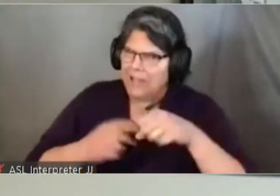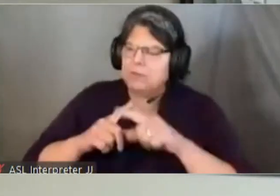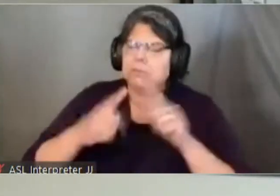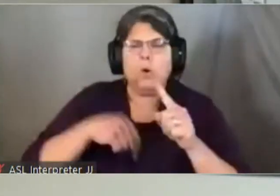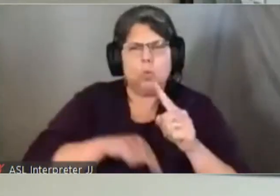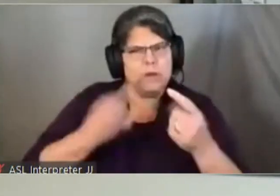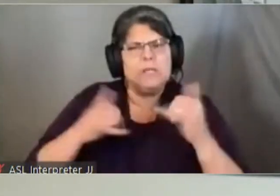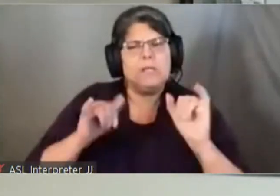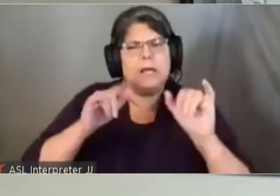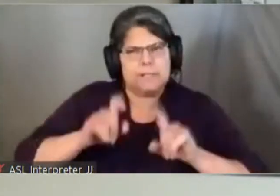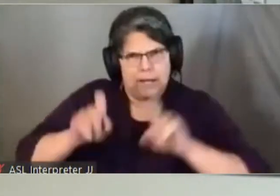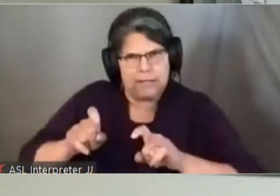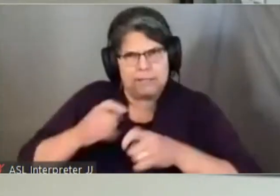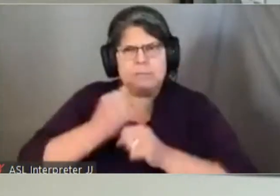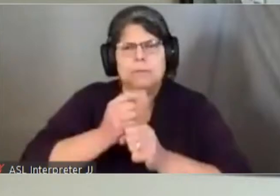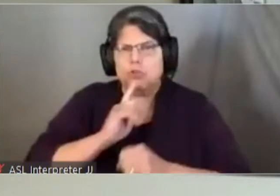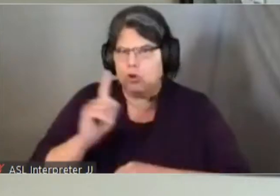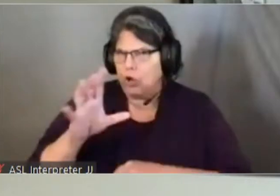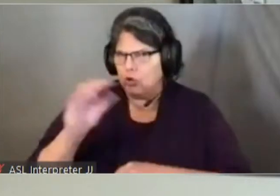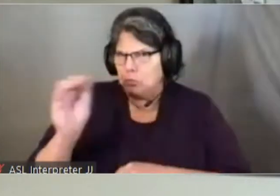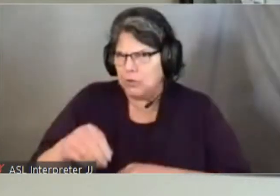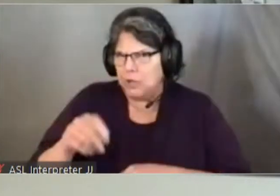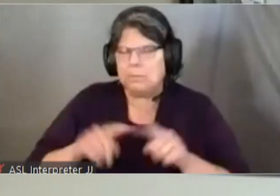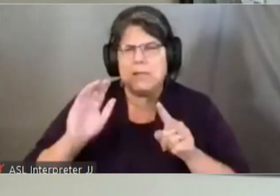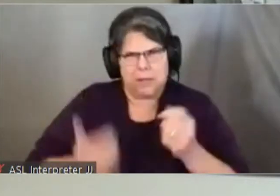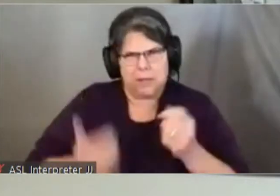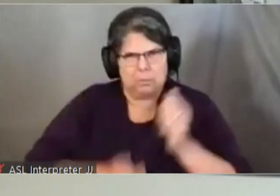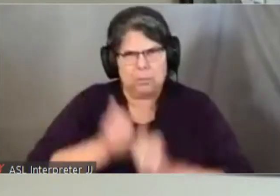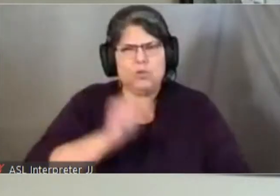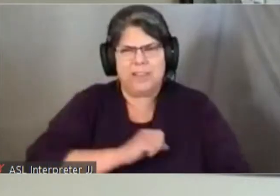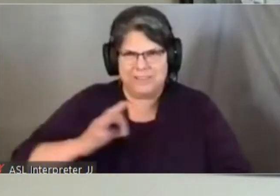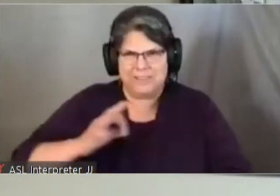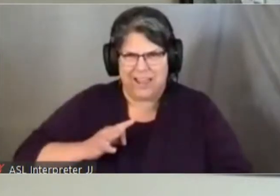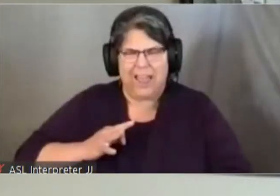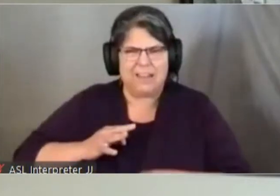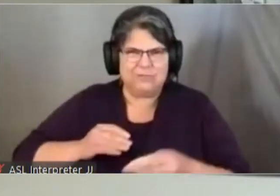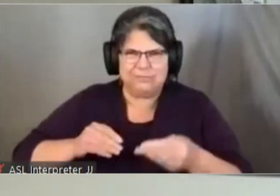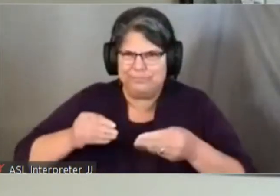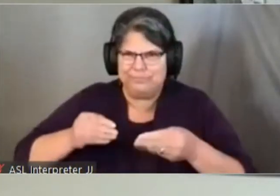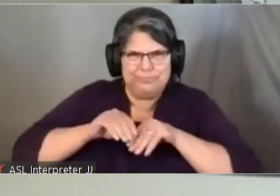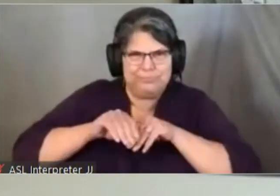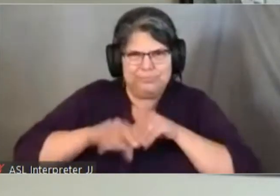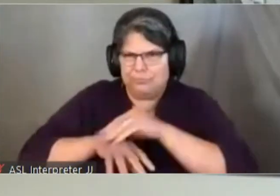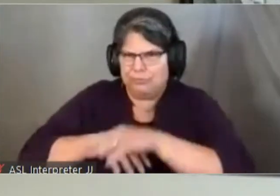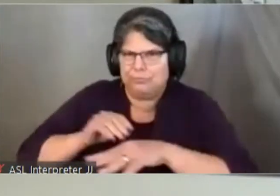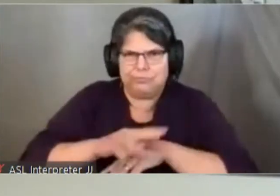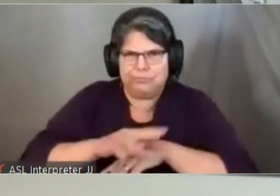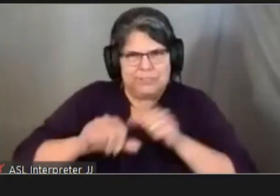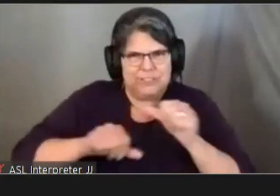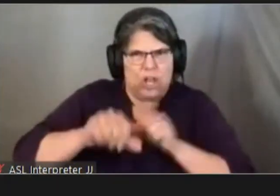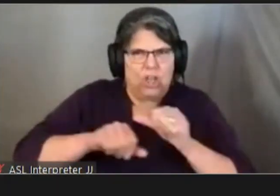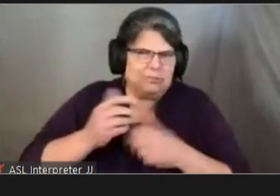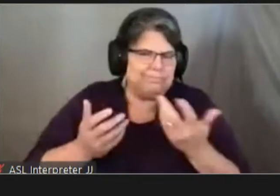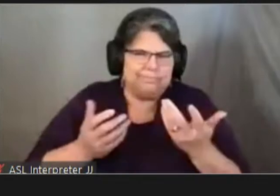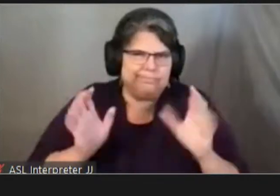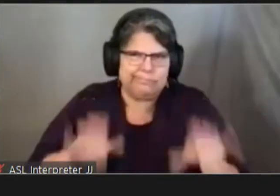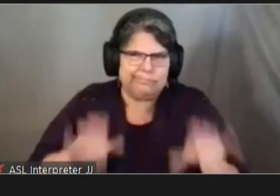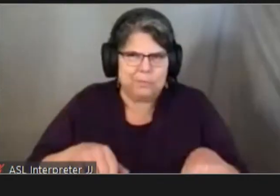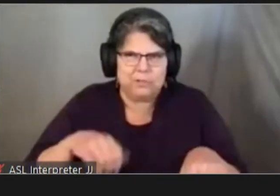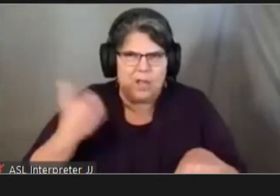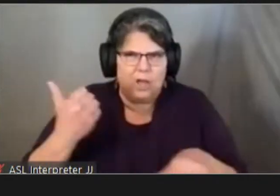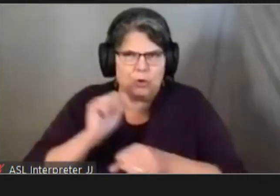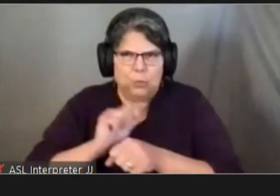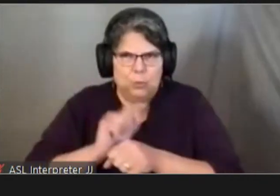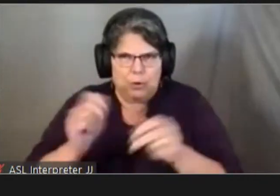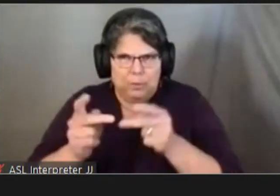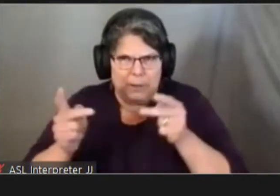sure, but it is mostly staff who test it among themselves, like in any other workplace. Okay, great.